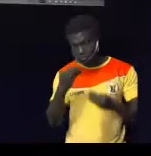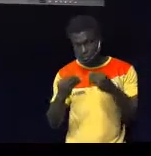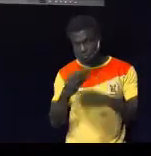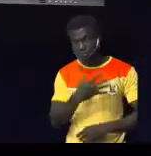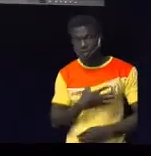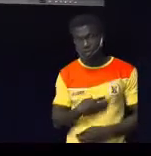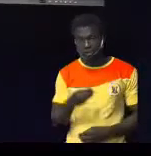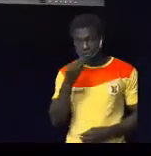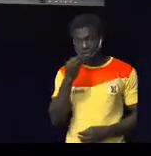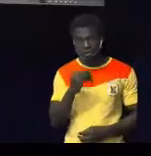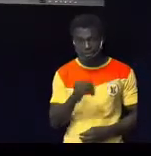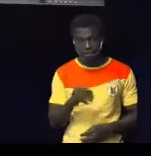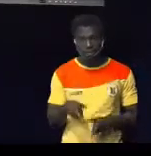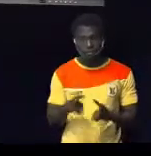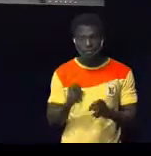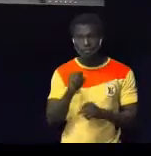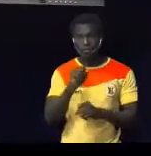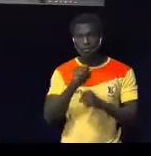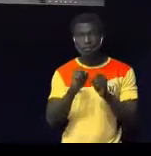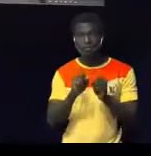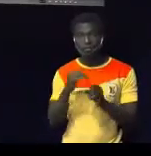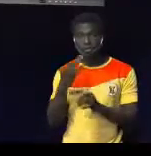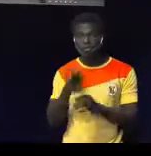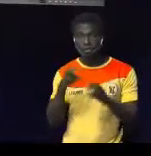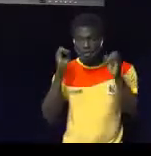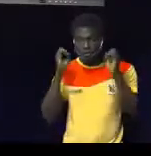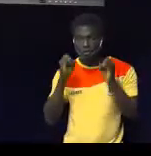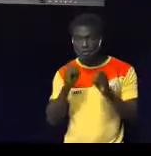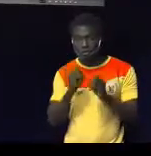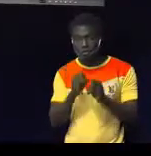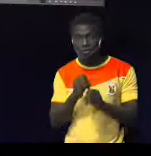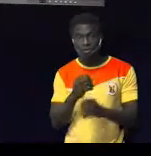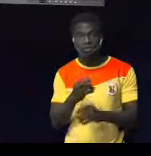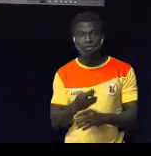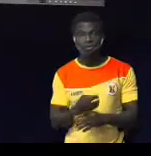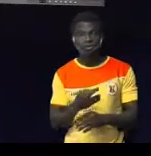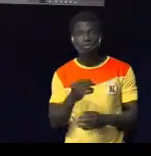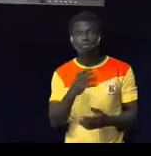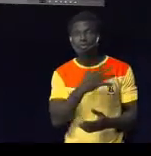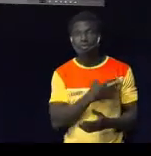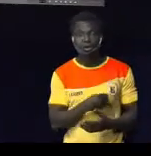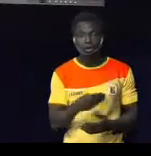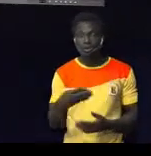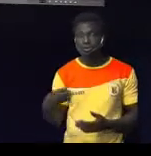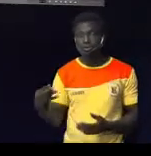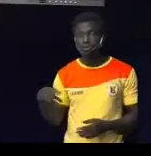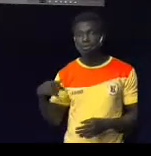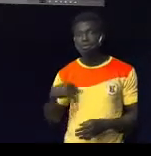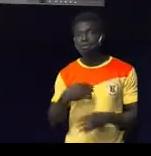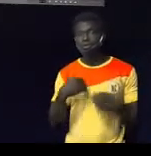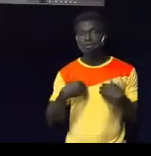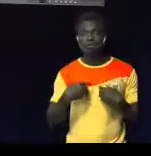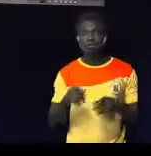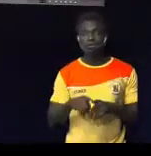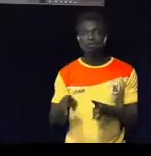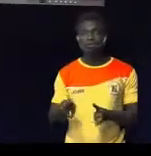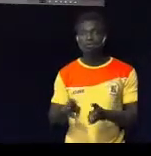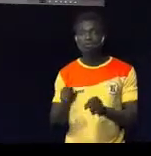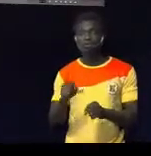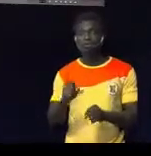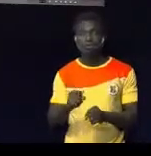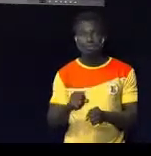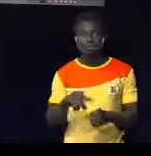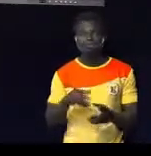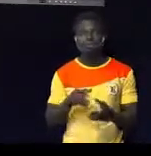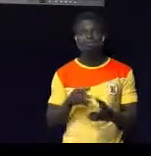food, and eating habits, system of education, religion, and so on. We have different ways through which foreign